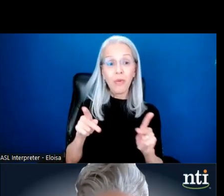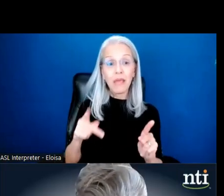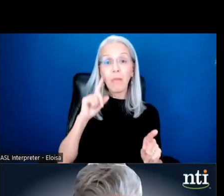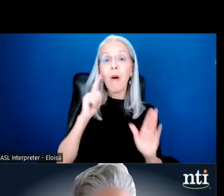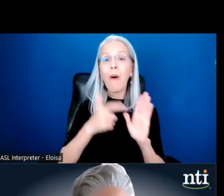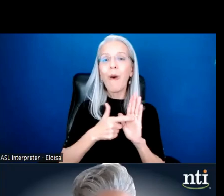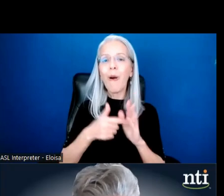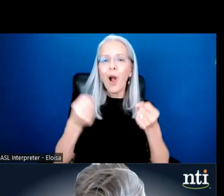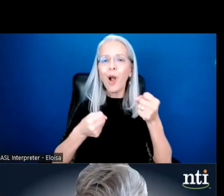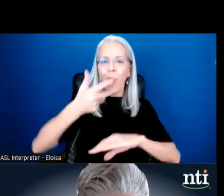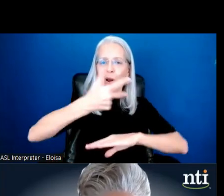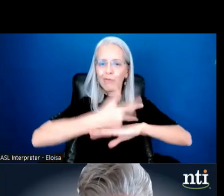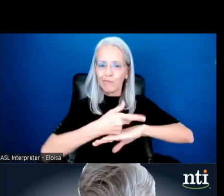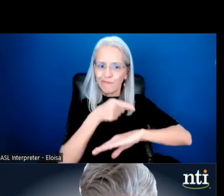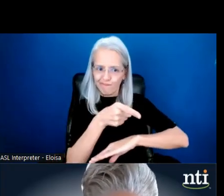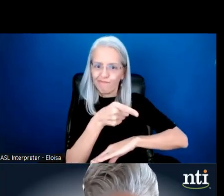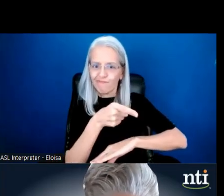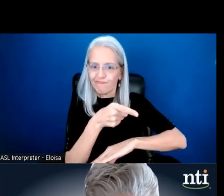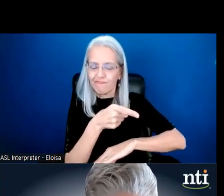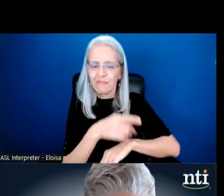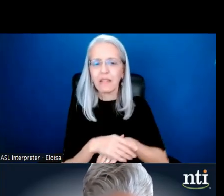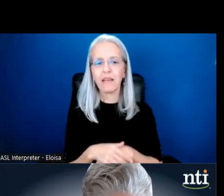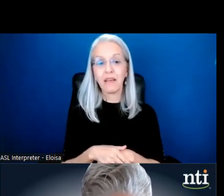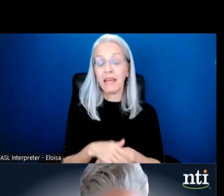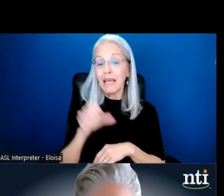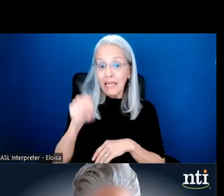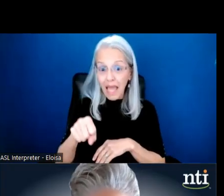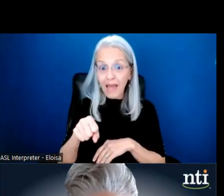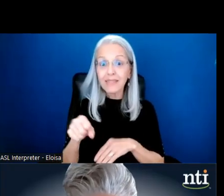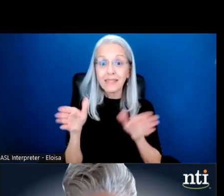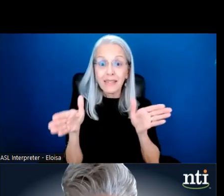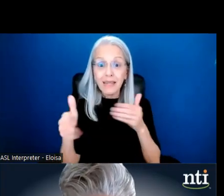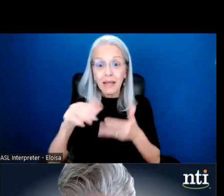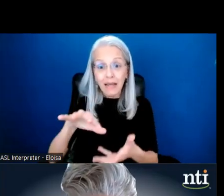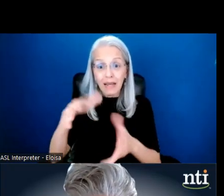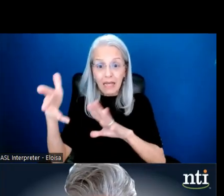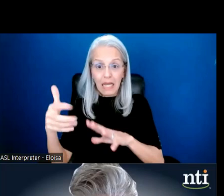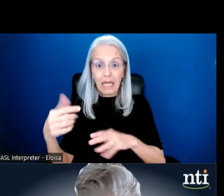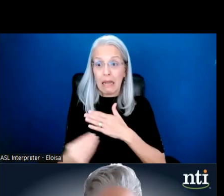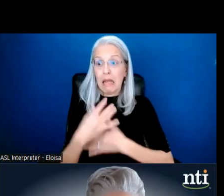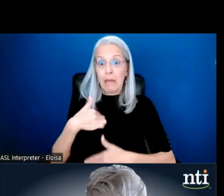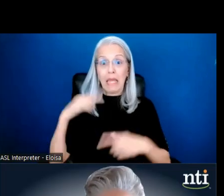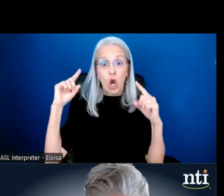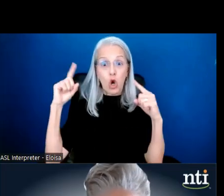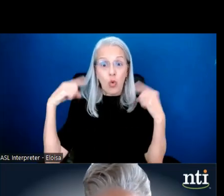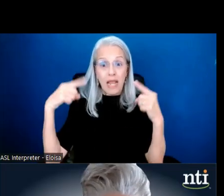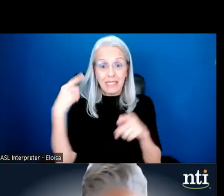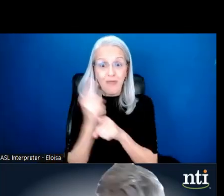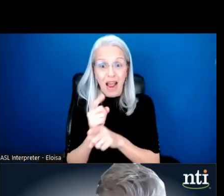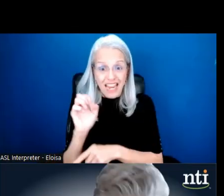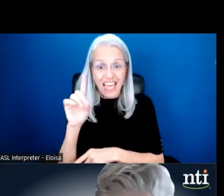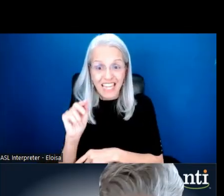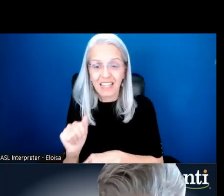positives, even though like this chaos would make me crazy, right, Edna? Right.